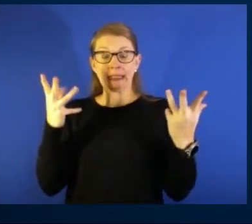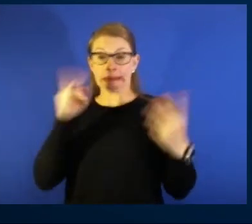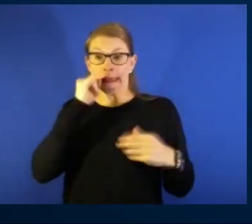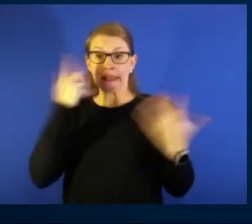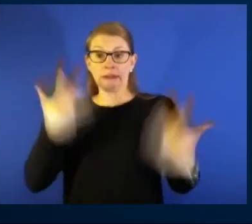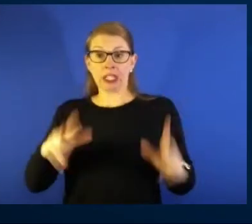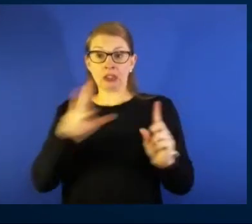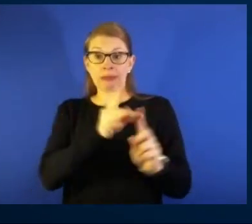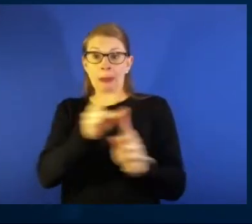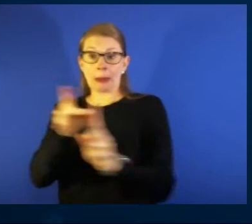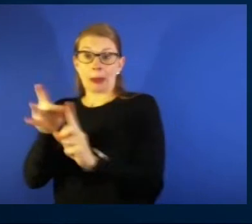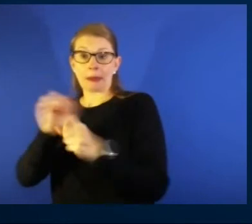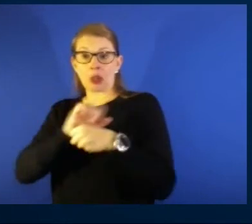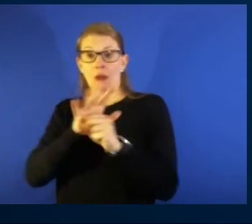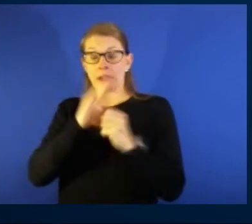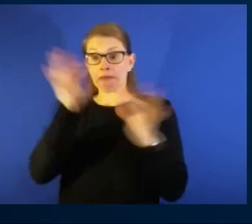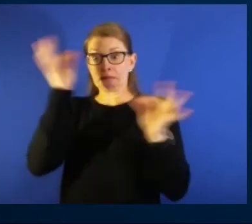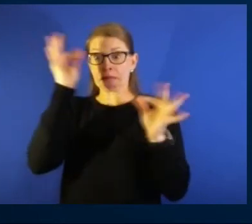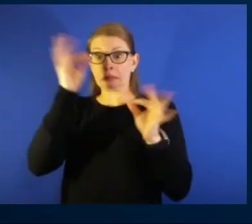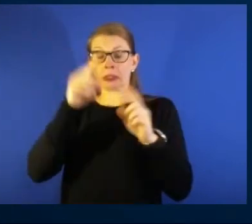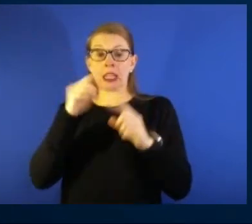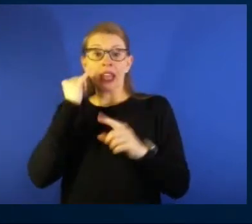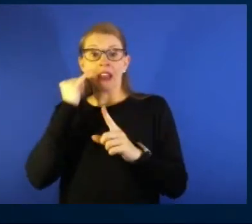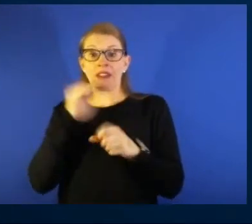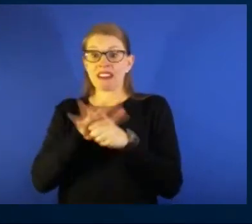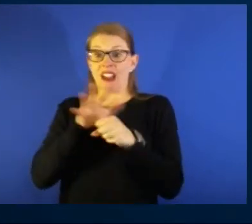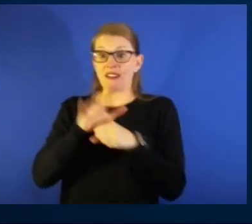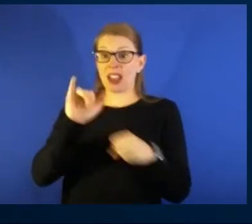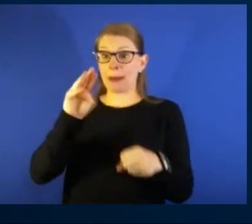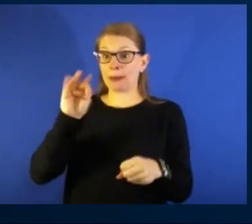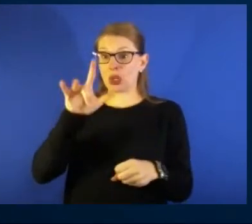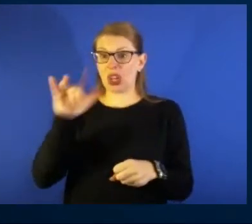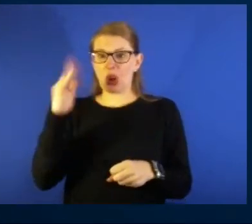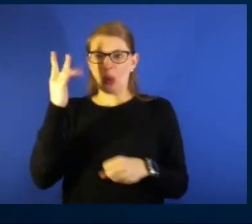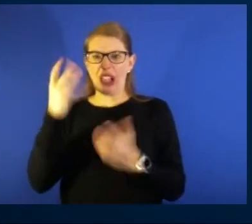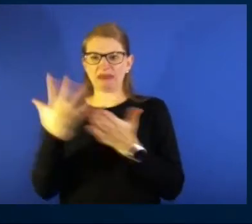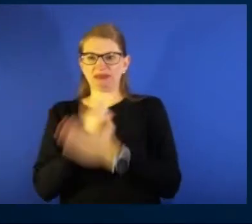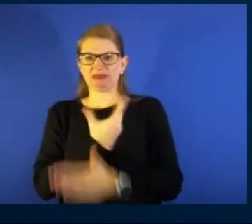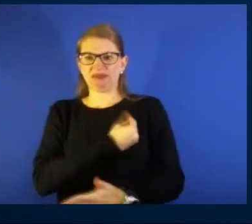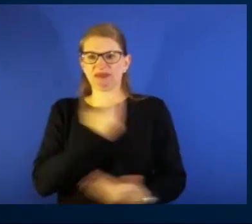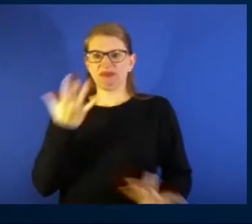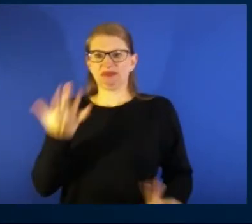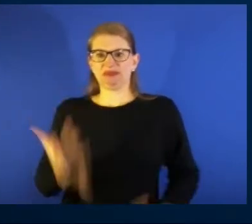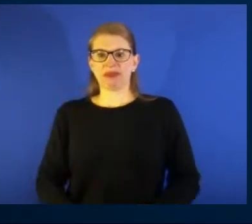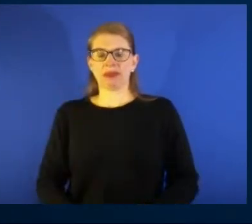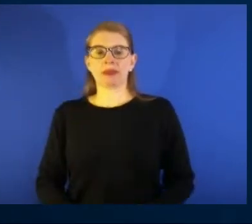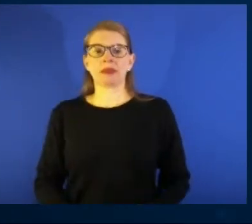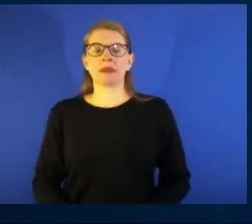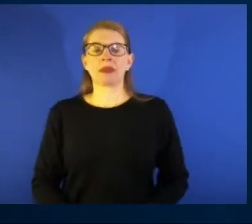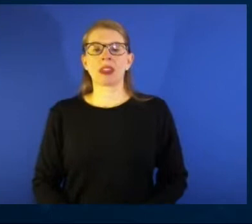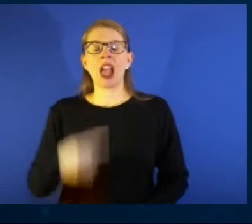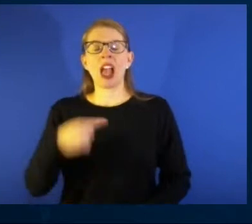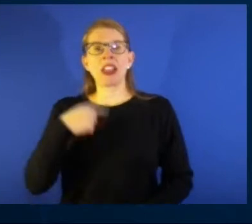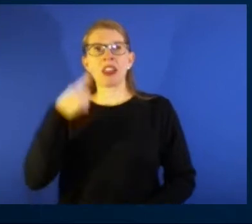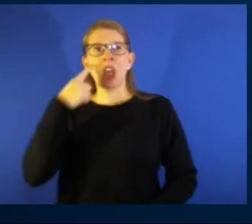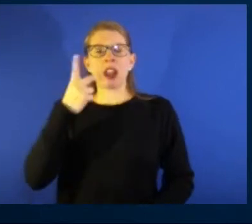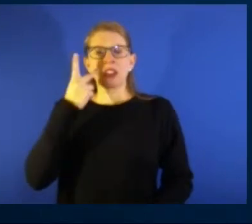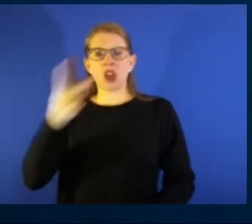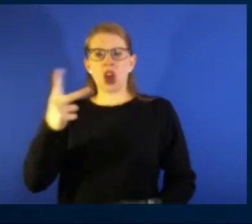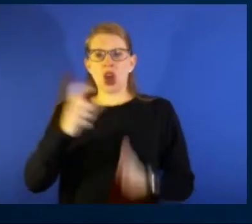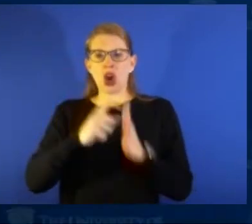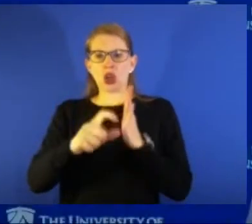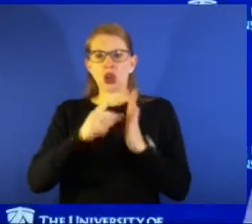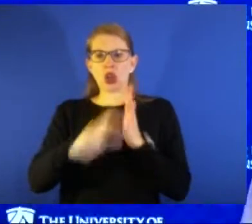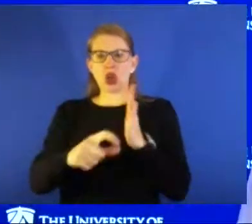it. So if they have enough immunity, why would we bother get them vaccinated? Yeah, I thought I saw an article that showed